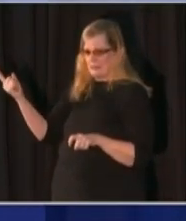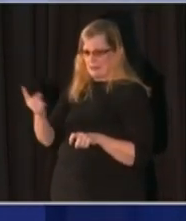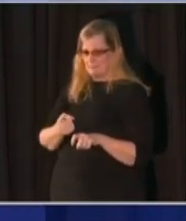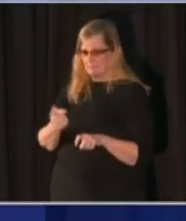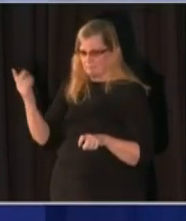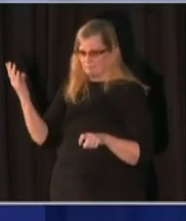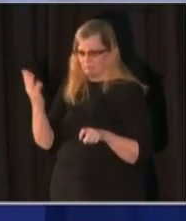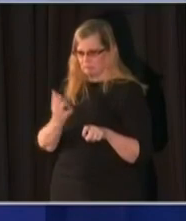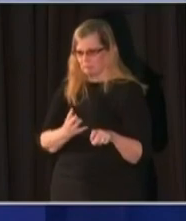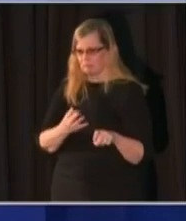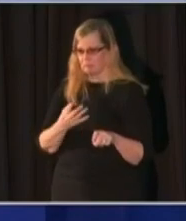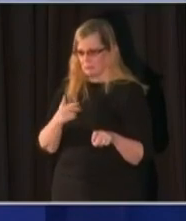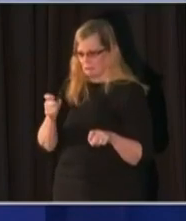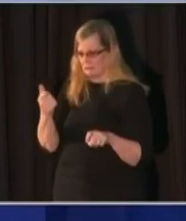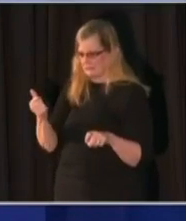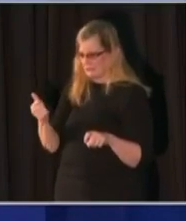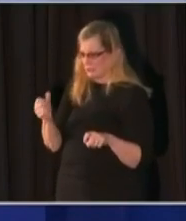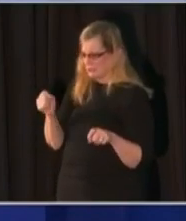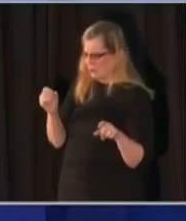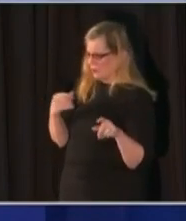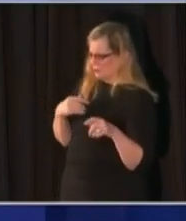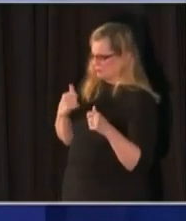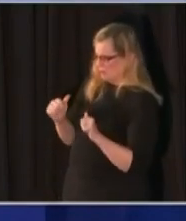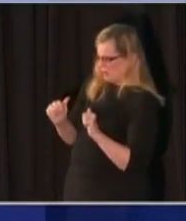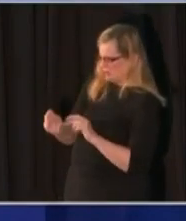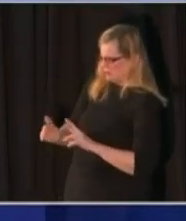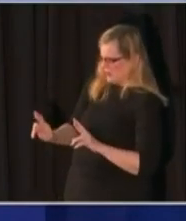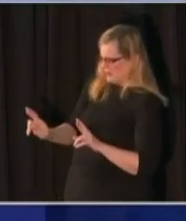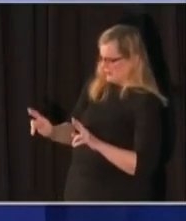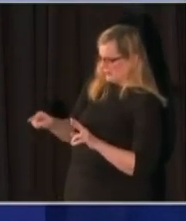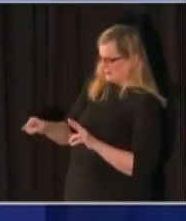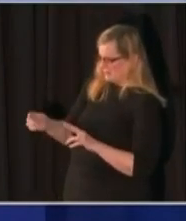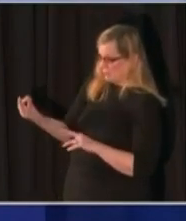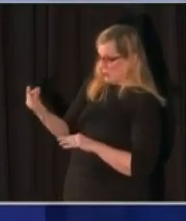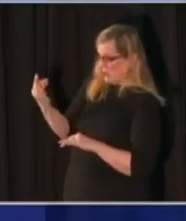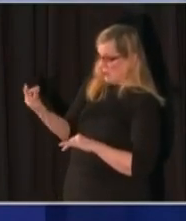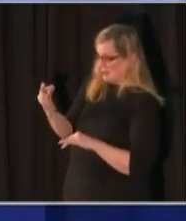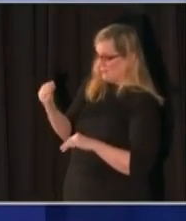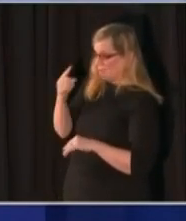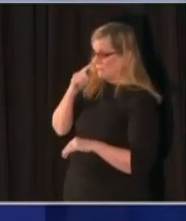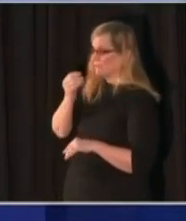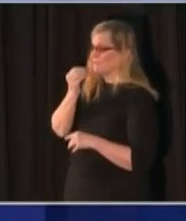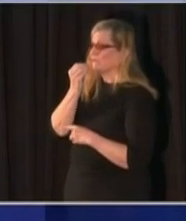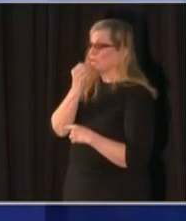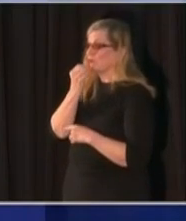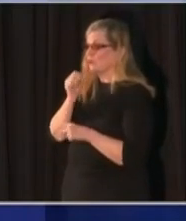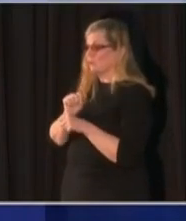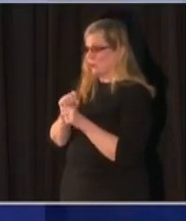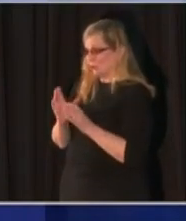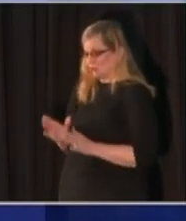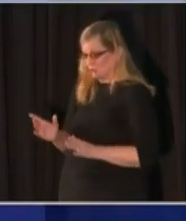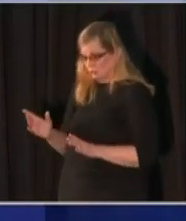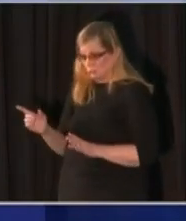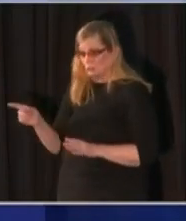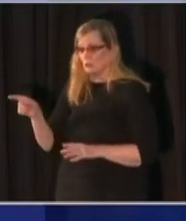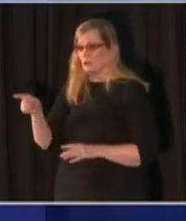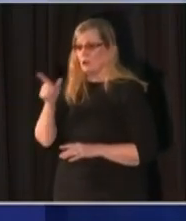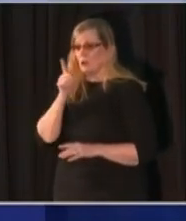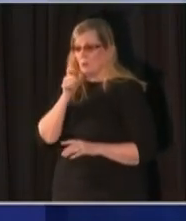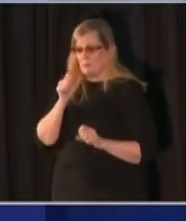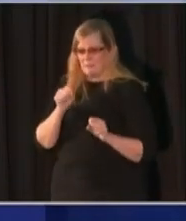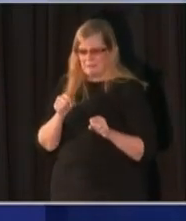this Friday. So medical, so for our food workers who are showing